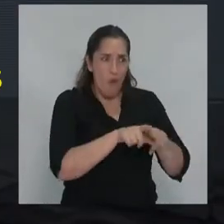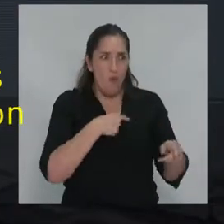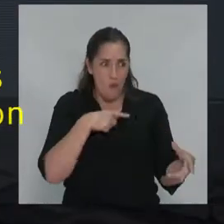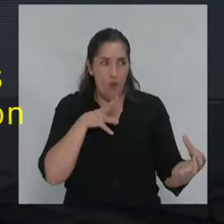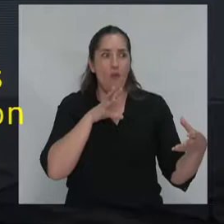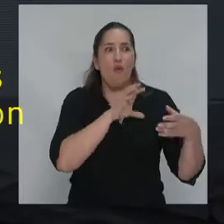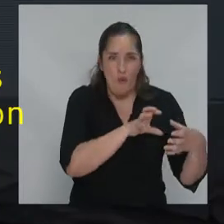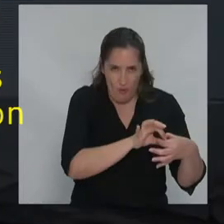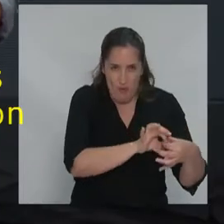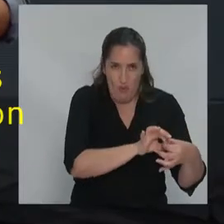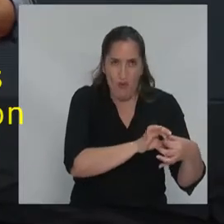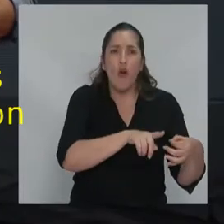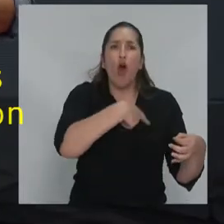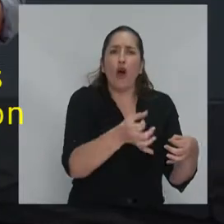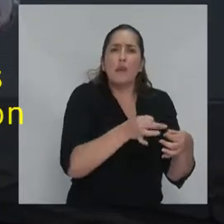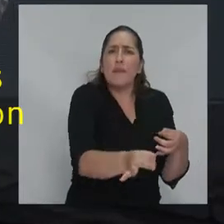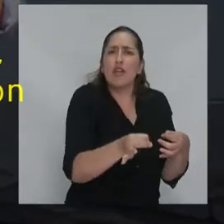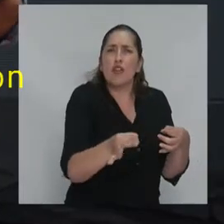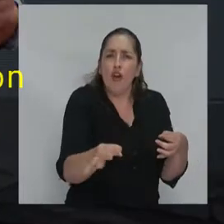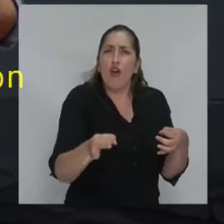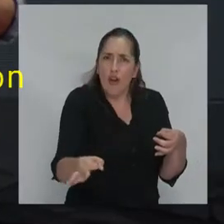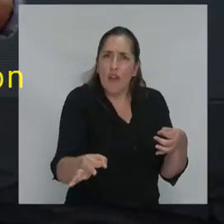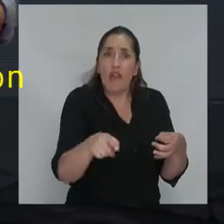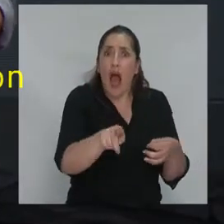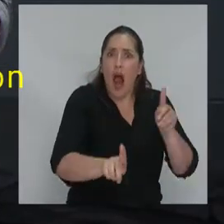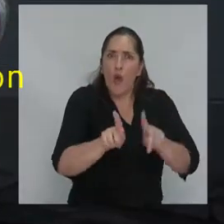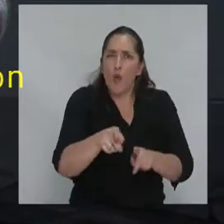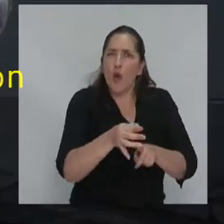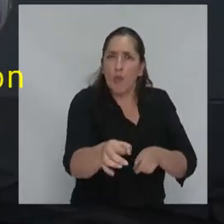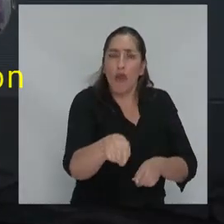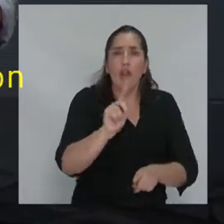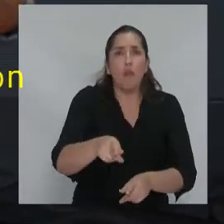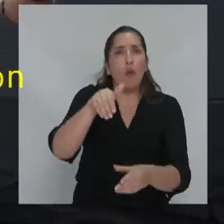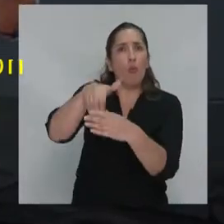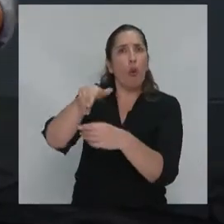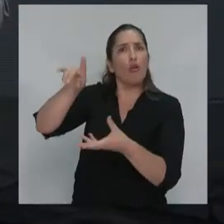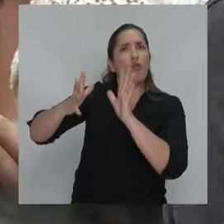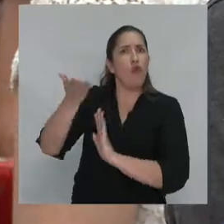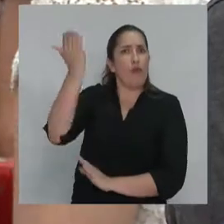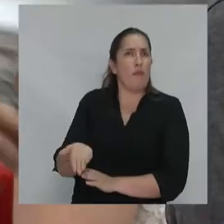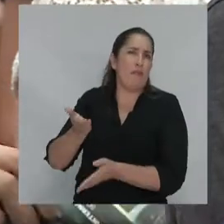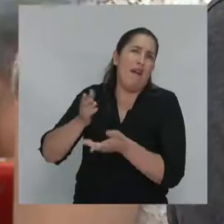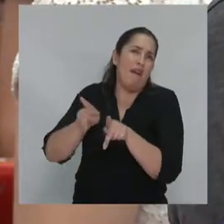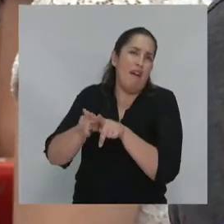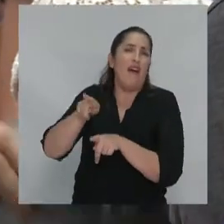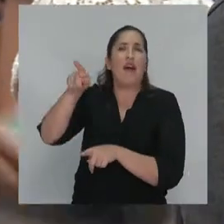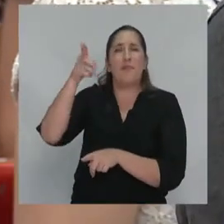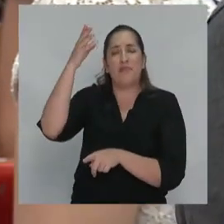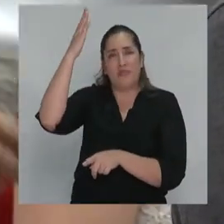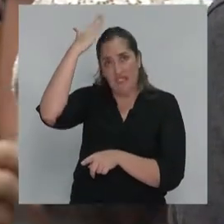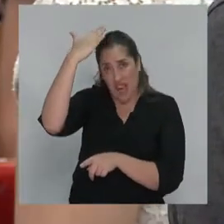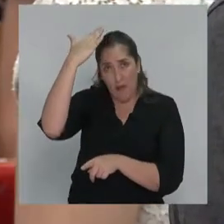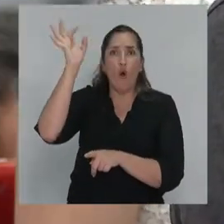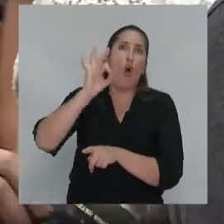who vote for people like Trump. Some of them can be moved. Some of them had voted for Obama and then voted for Trump and now in the last